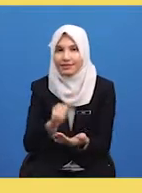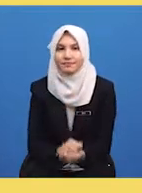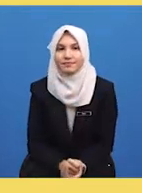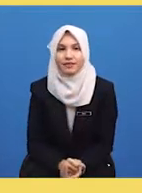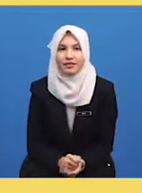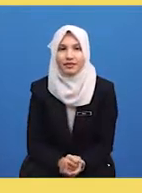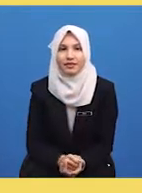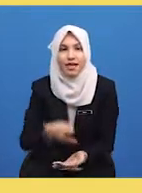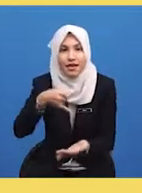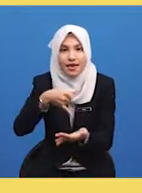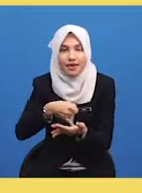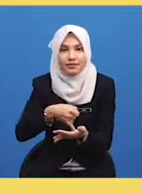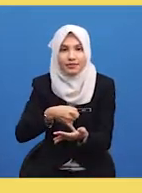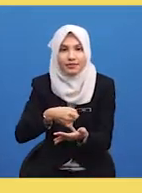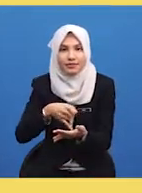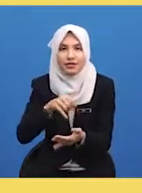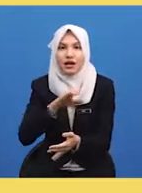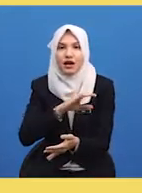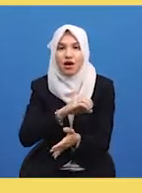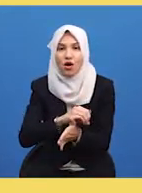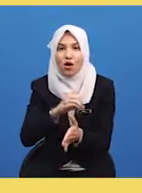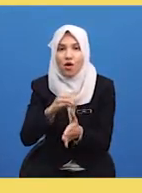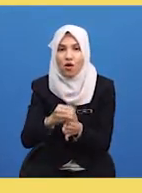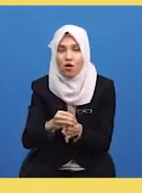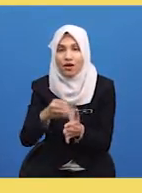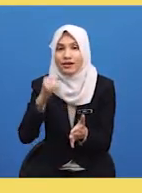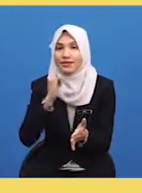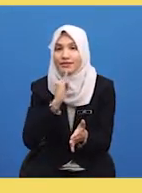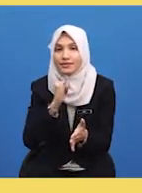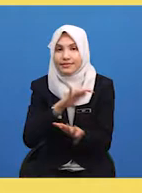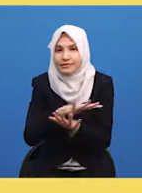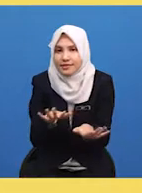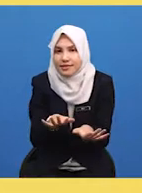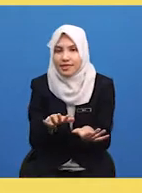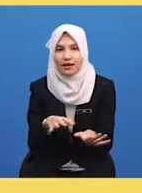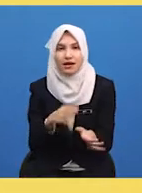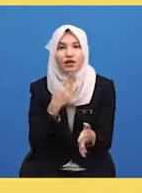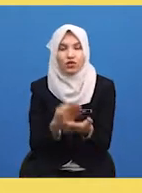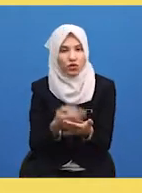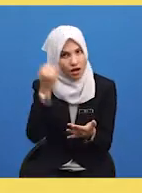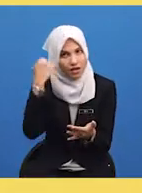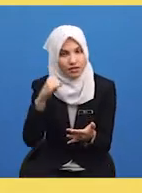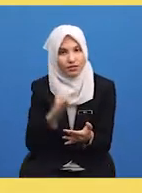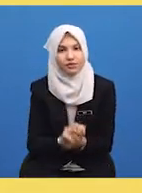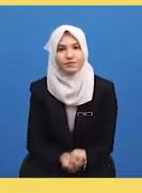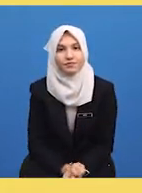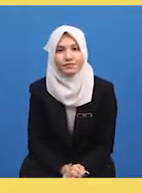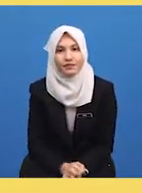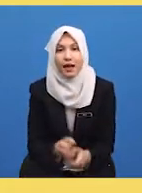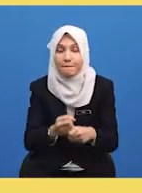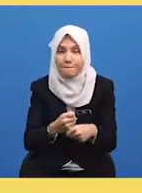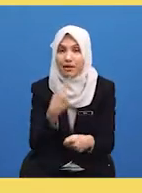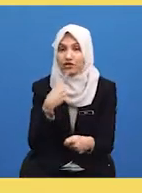it isn't a good idea to. For instance, write down your password. Make